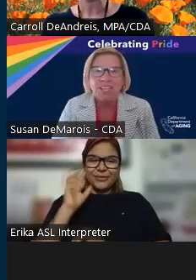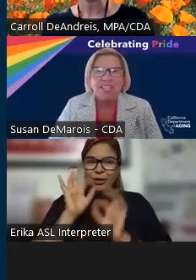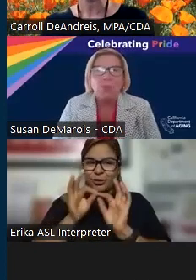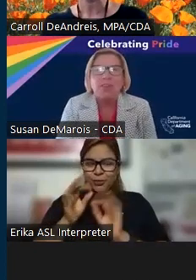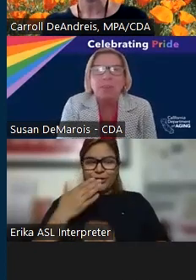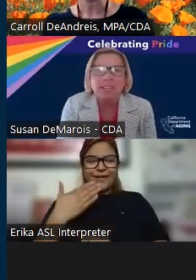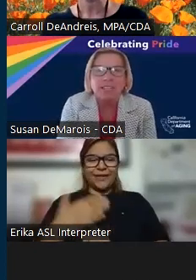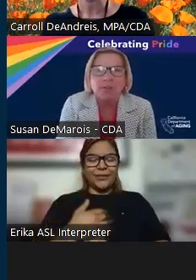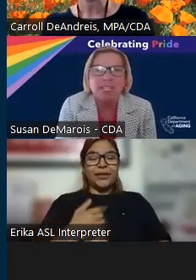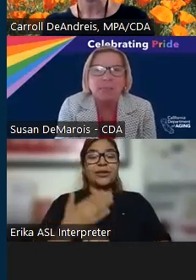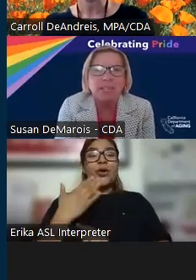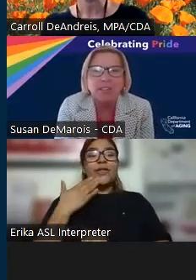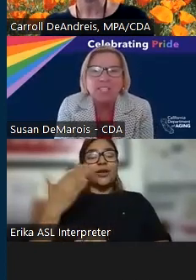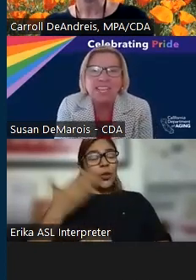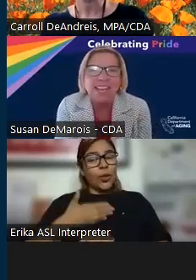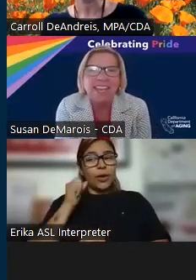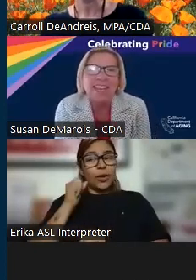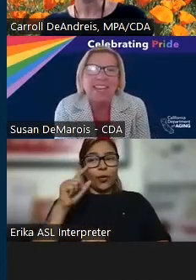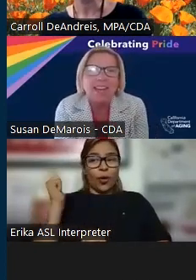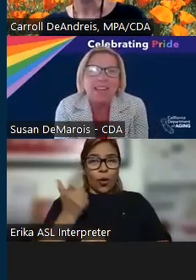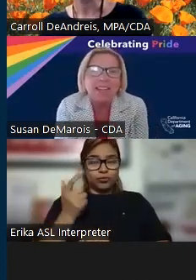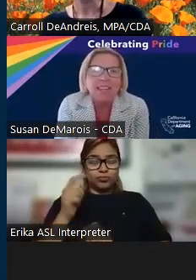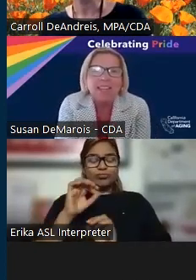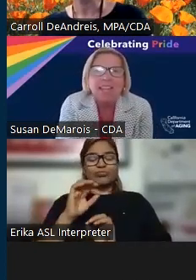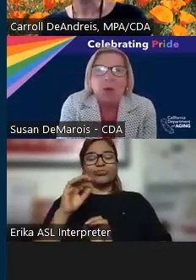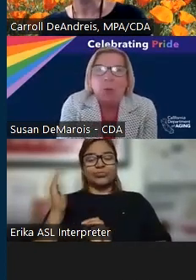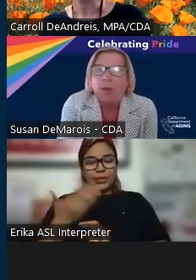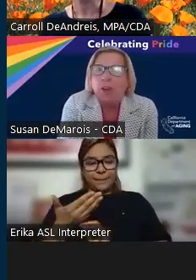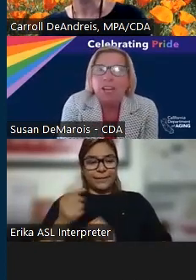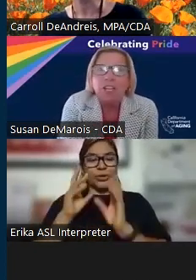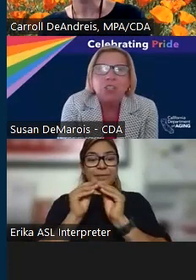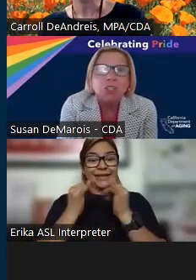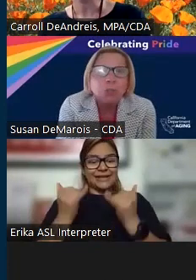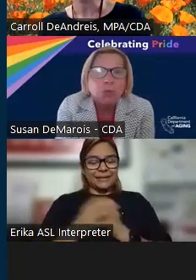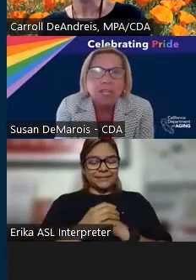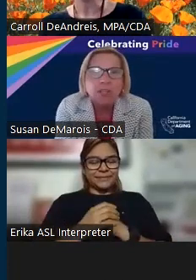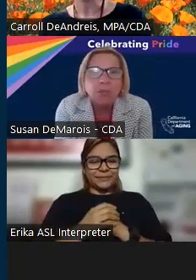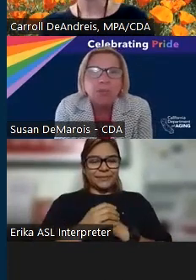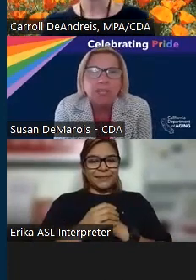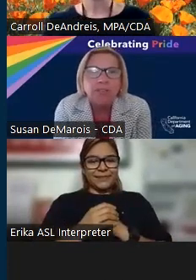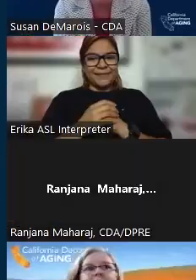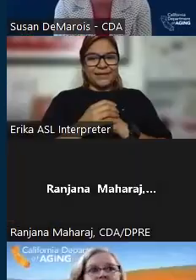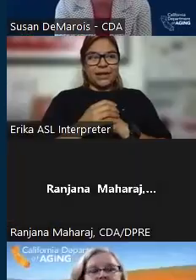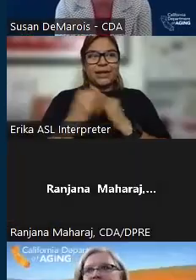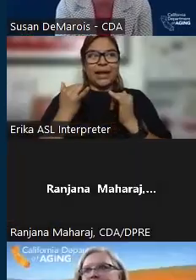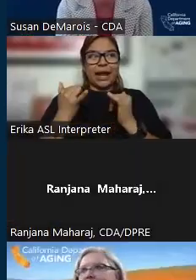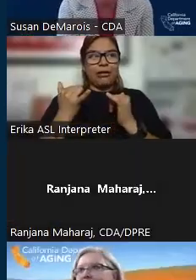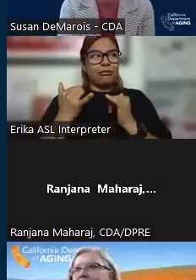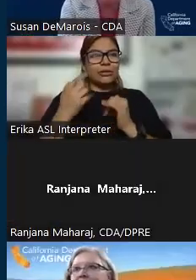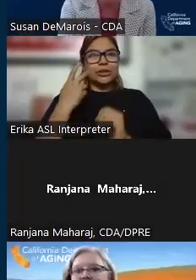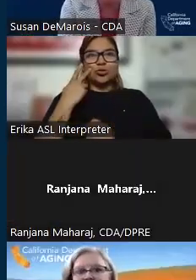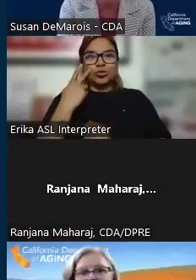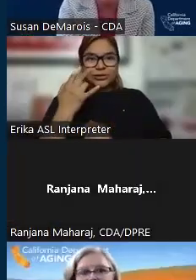to everybody. It's great to be here today. We are in June. Can you believe it's